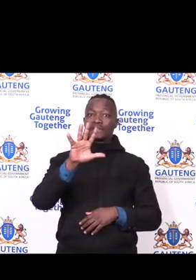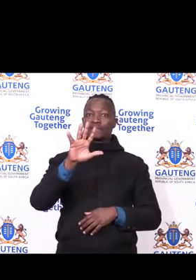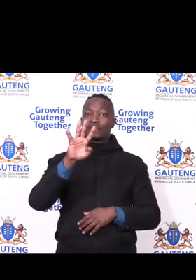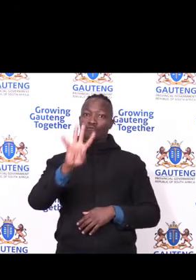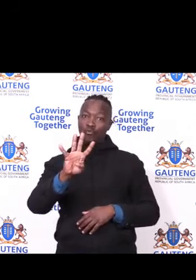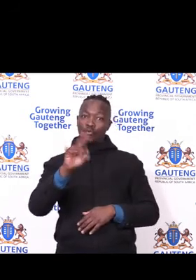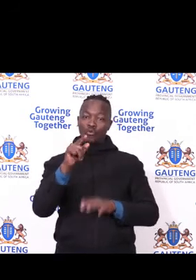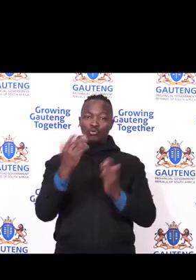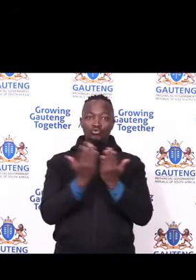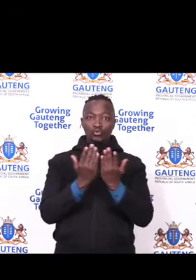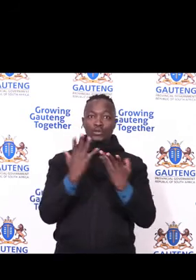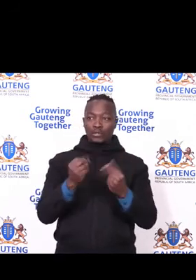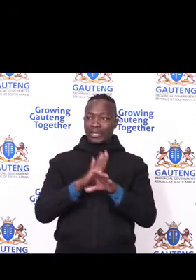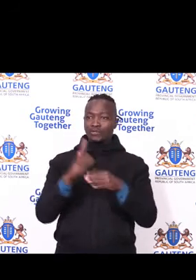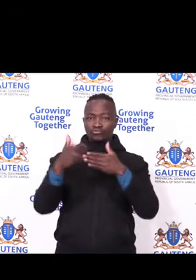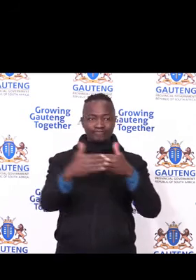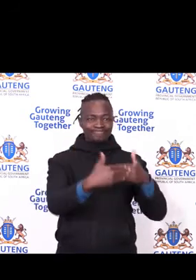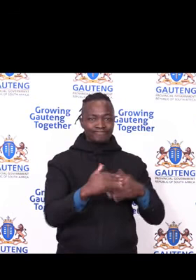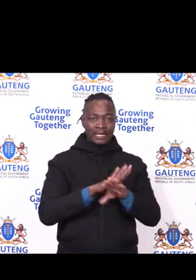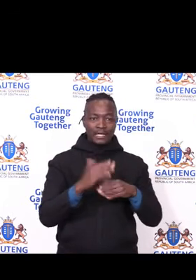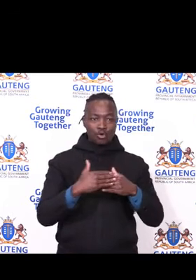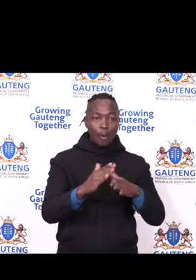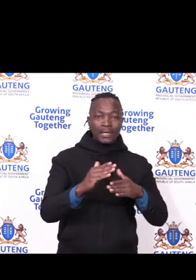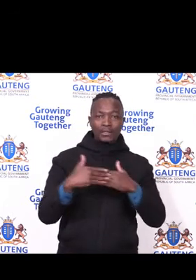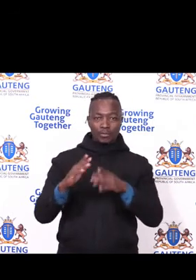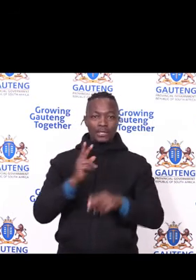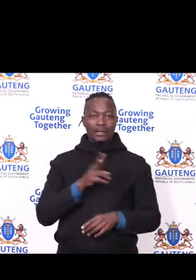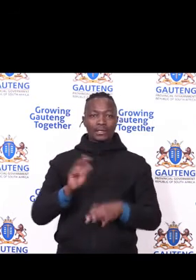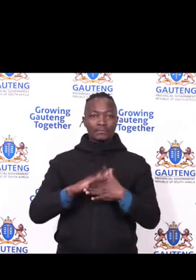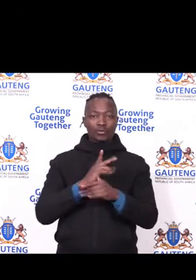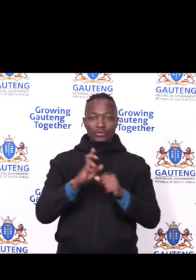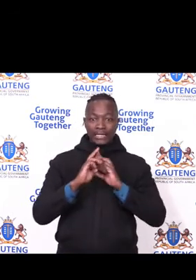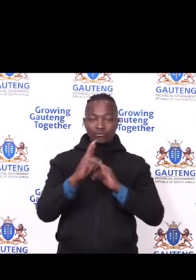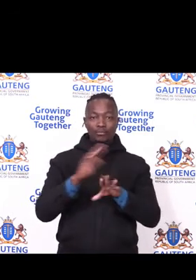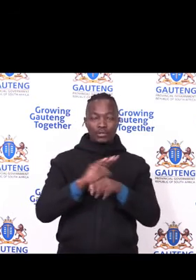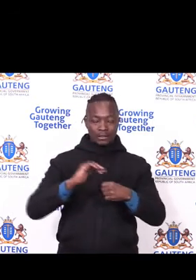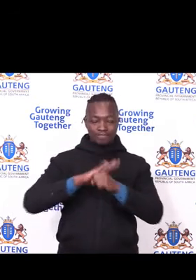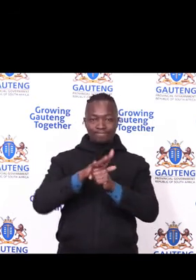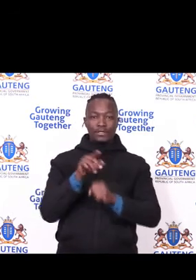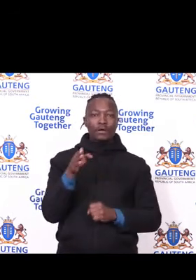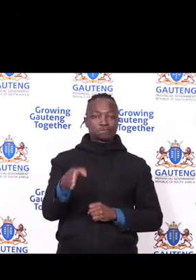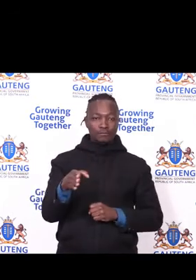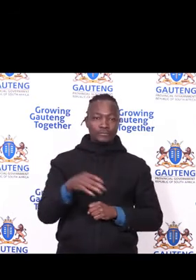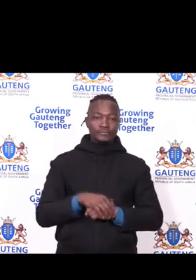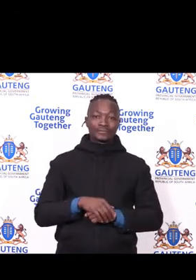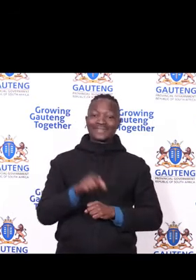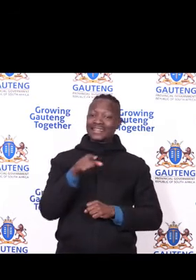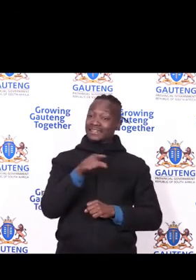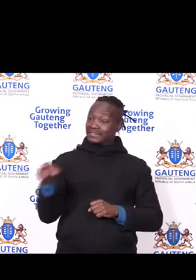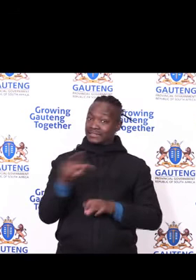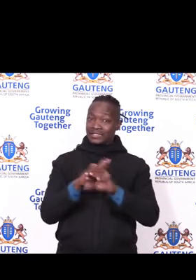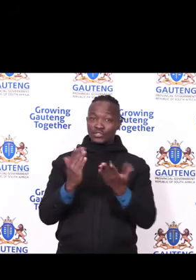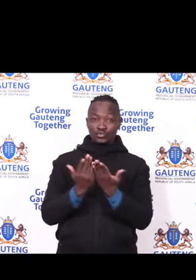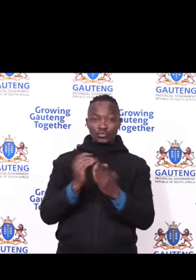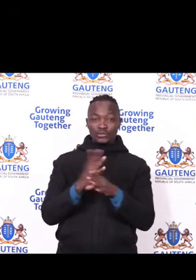schools that we had to close and open because they reported incidents of COVID. And these schools, as I have